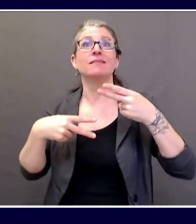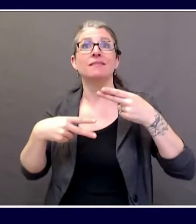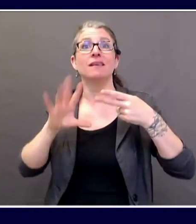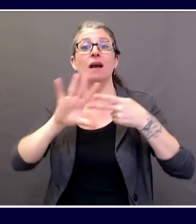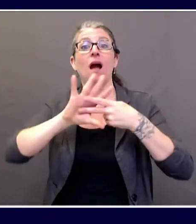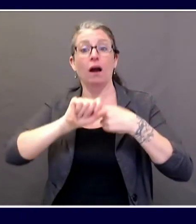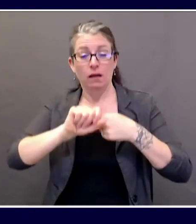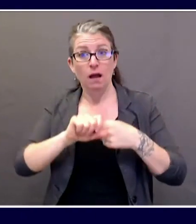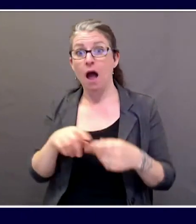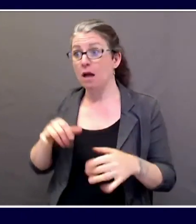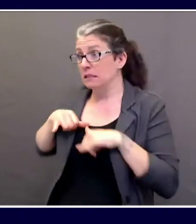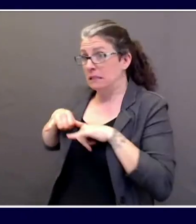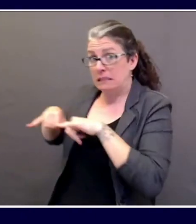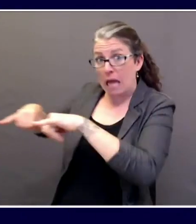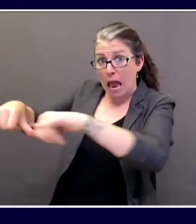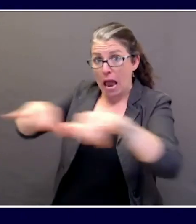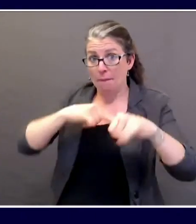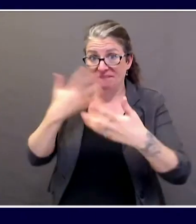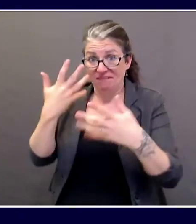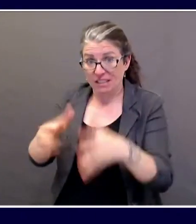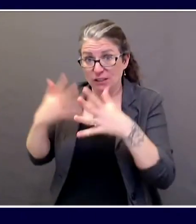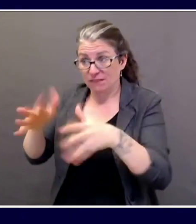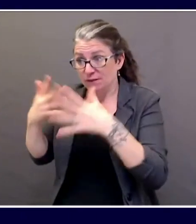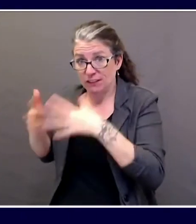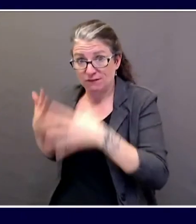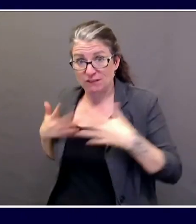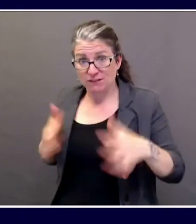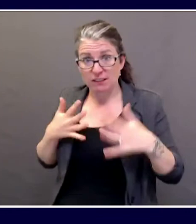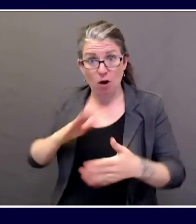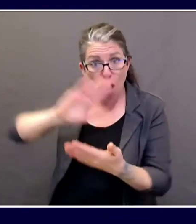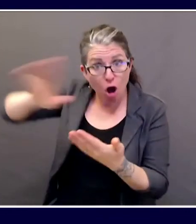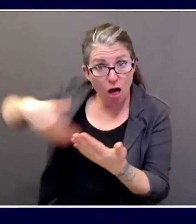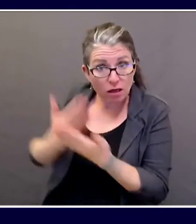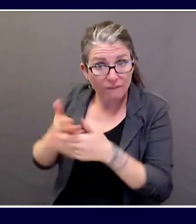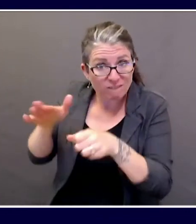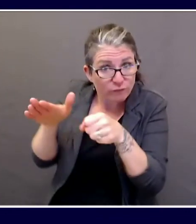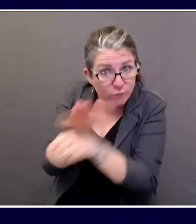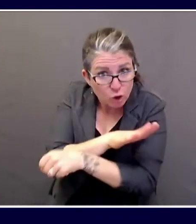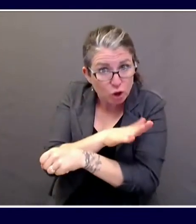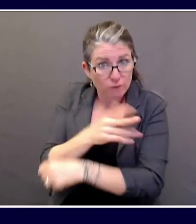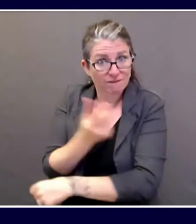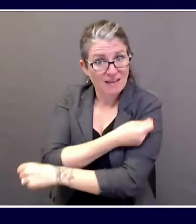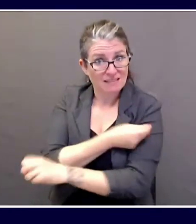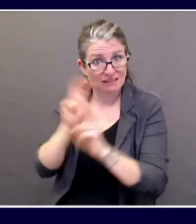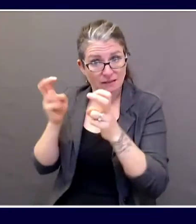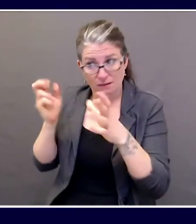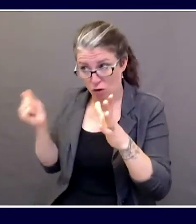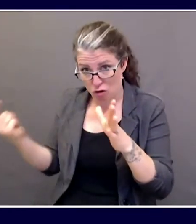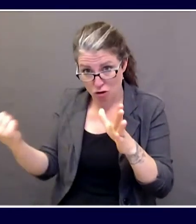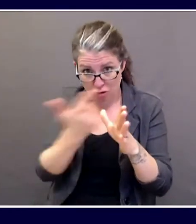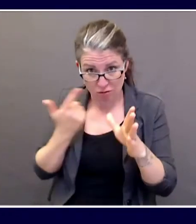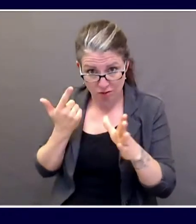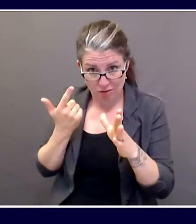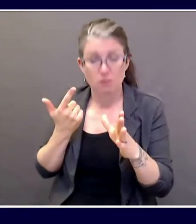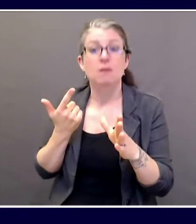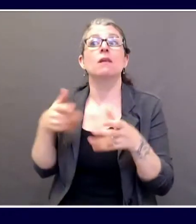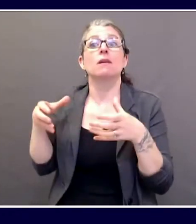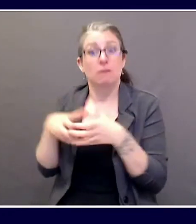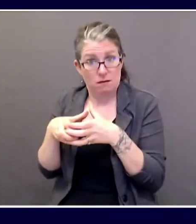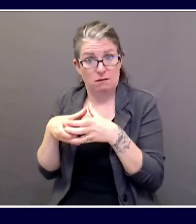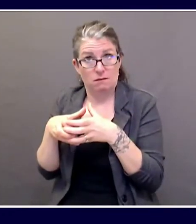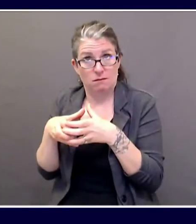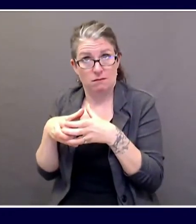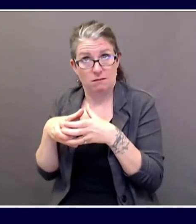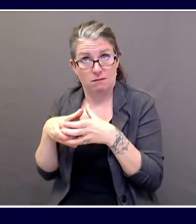of Pfizer or Moderna, or your 14 days after your single dose of J&J. Anything before that, 10 days after